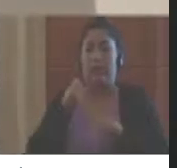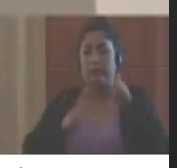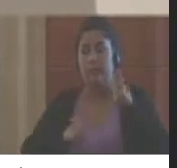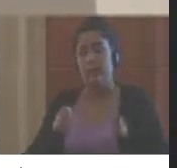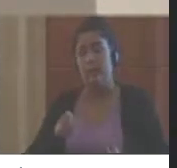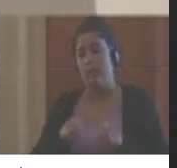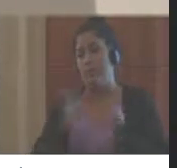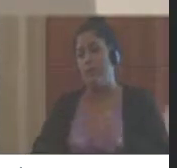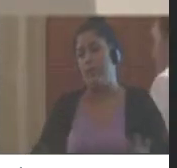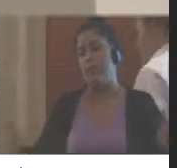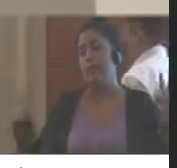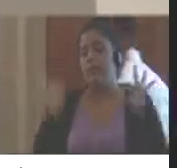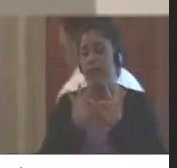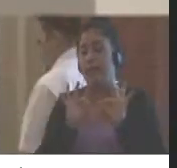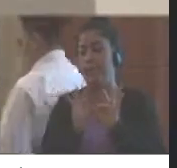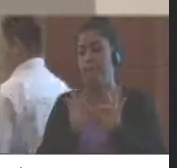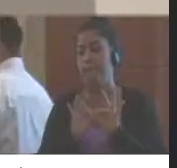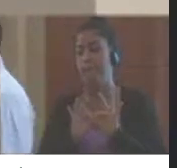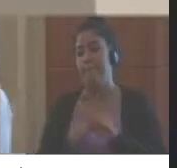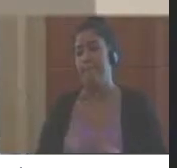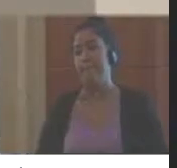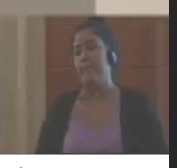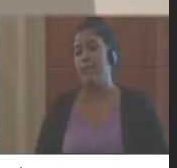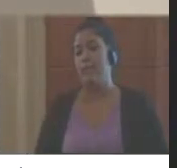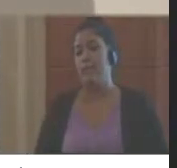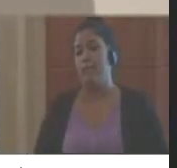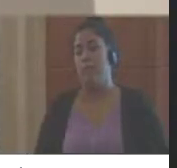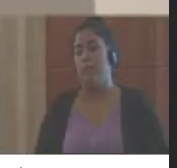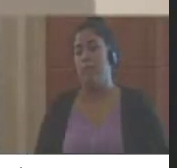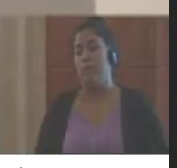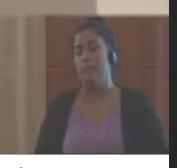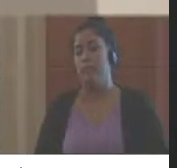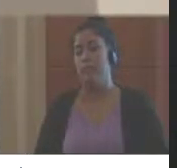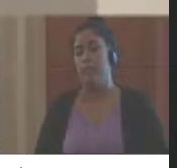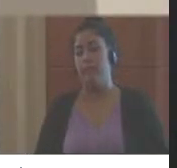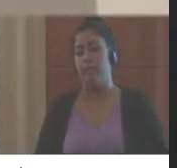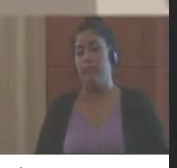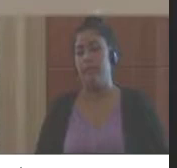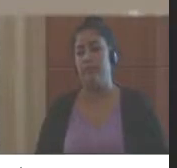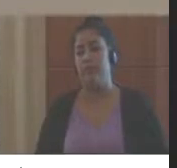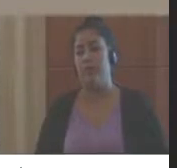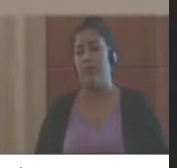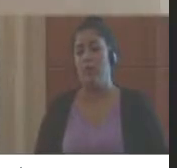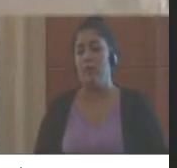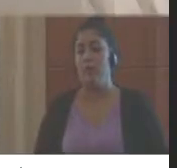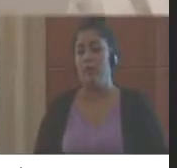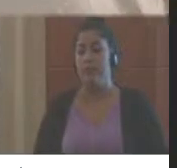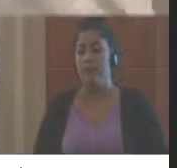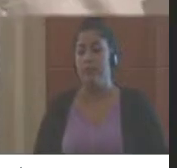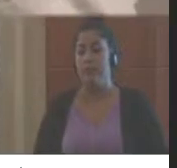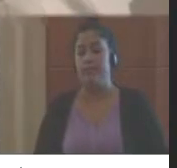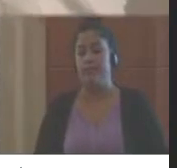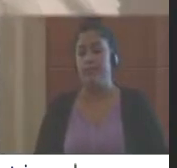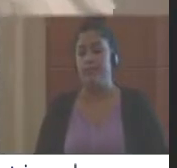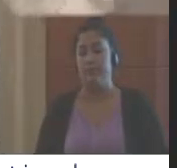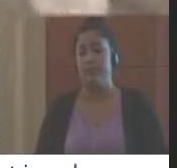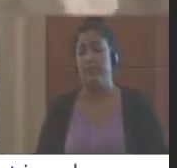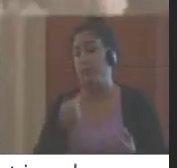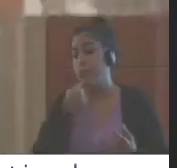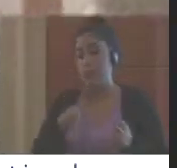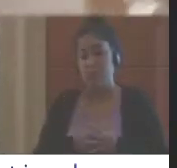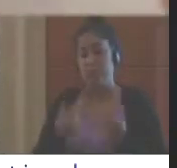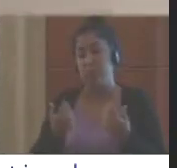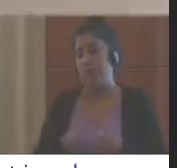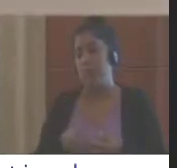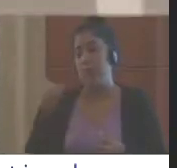responses and risk management and so on. From where I sit, to say that I have an exact indicator